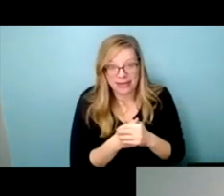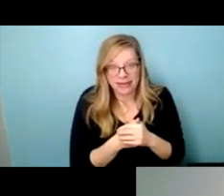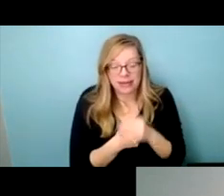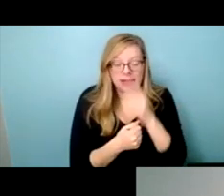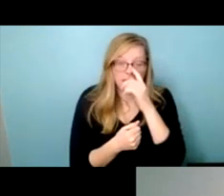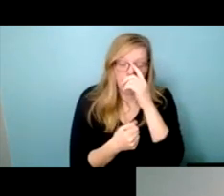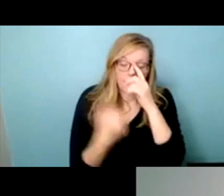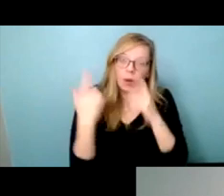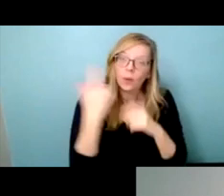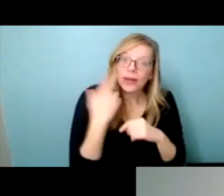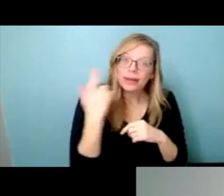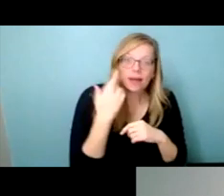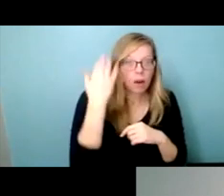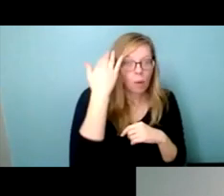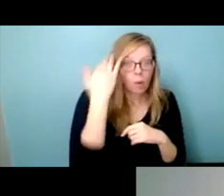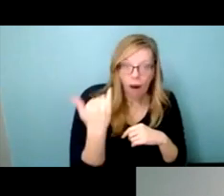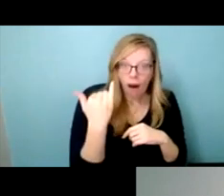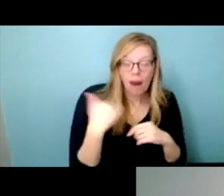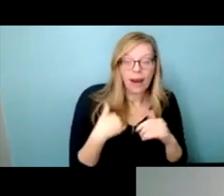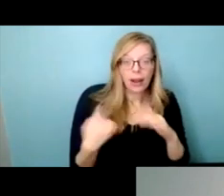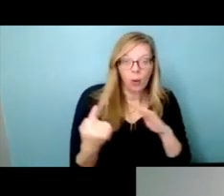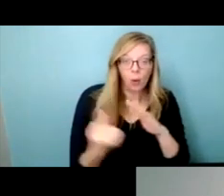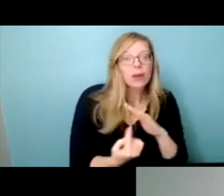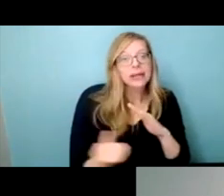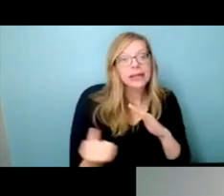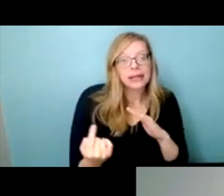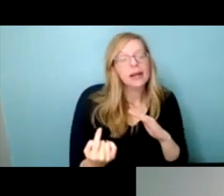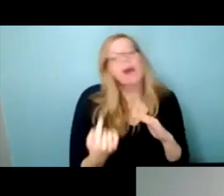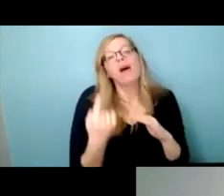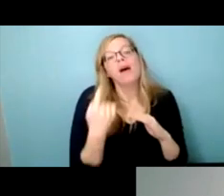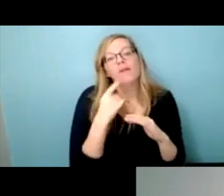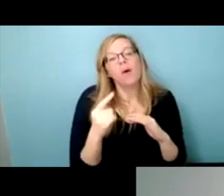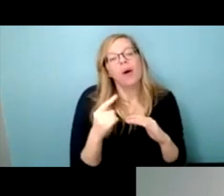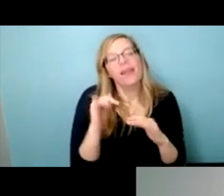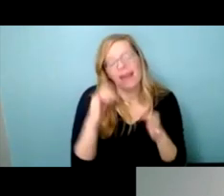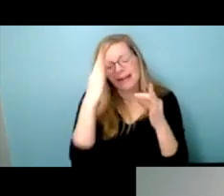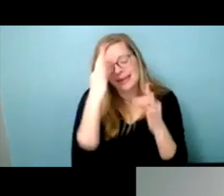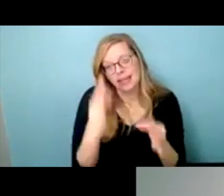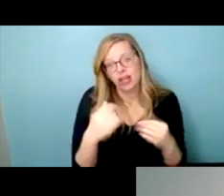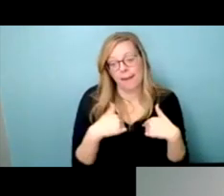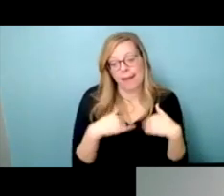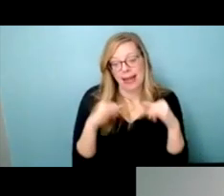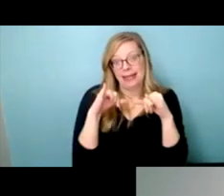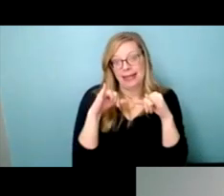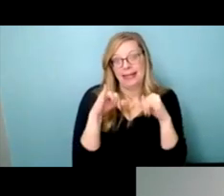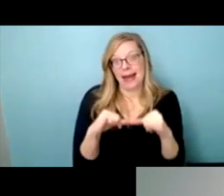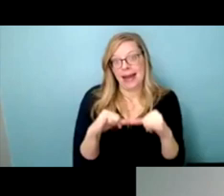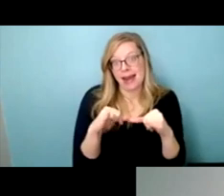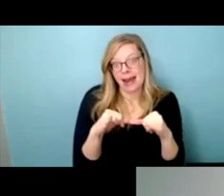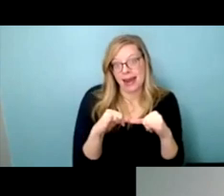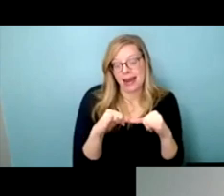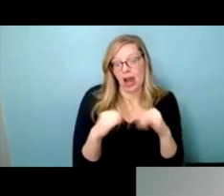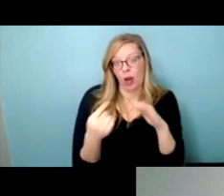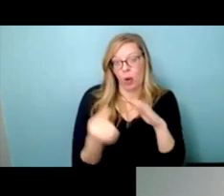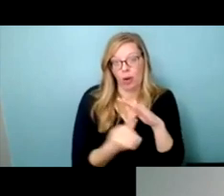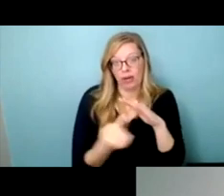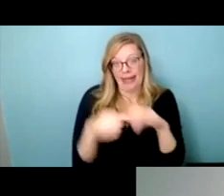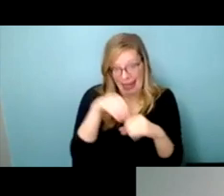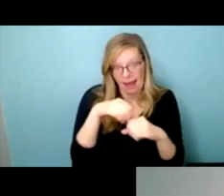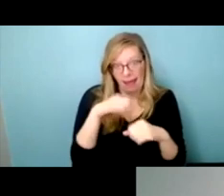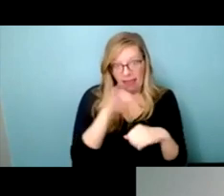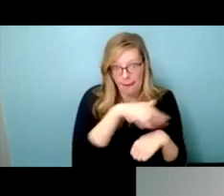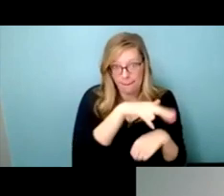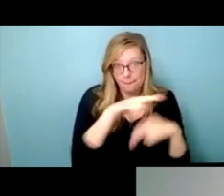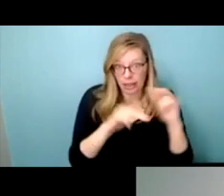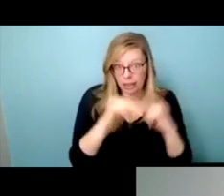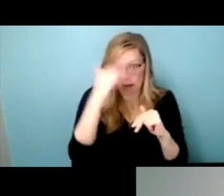for quarantining was, or for the choice to quarantine on site, was that we recognize that obviously